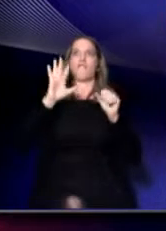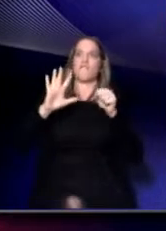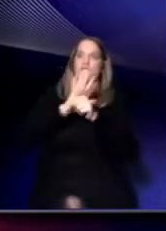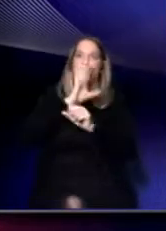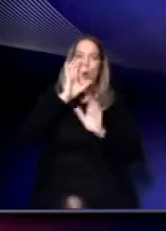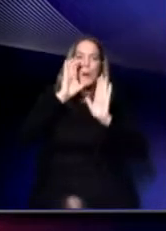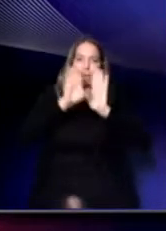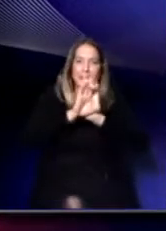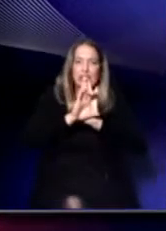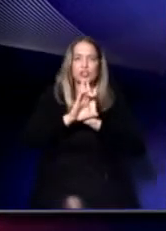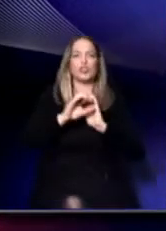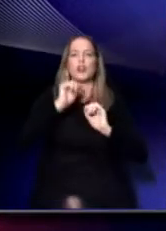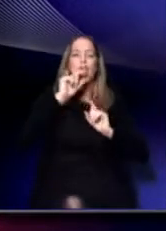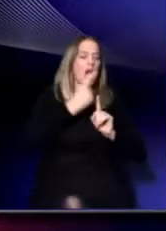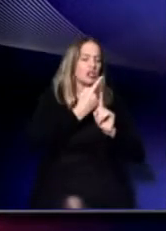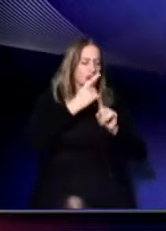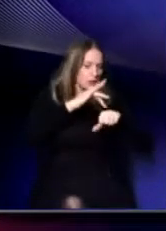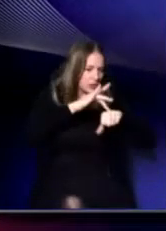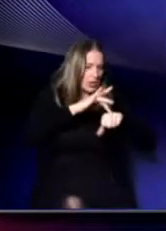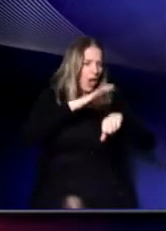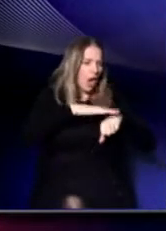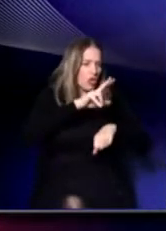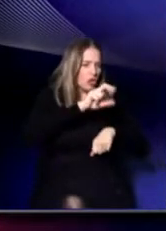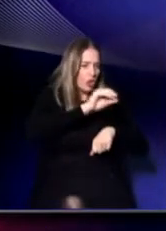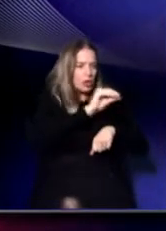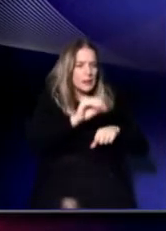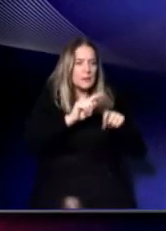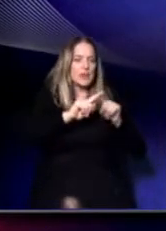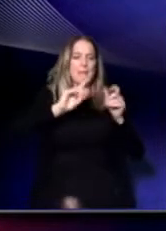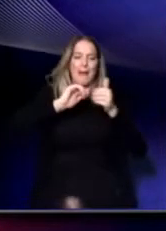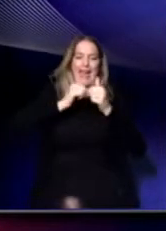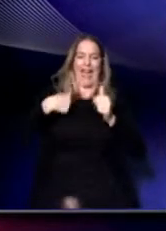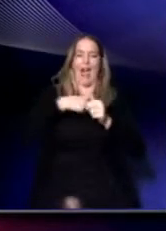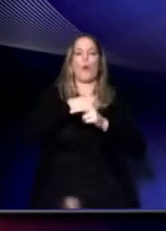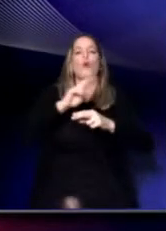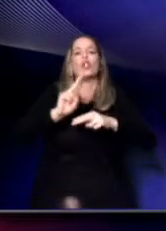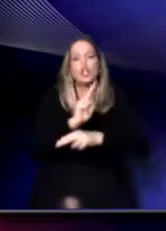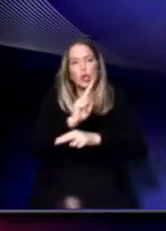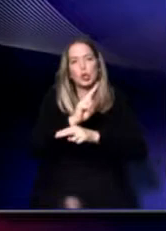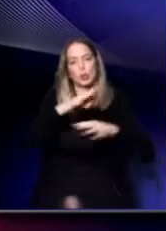data. Does that help? It does, thank you.